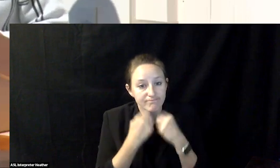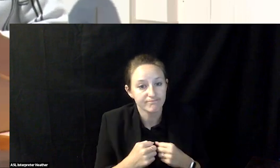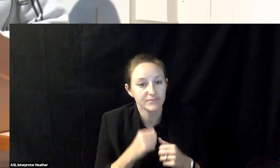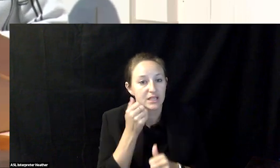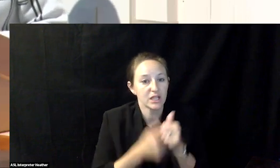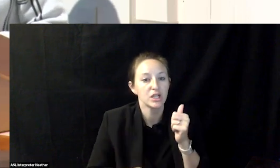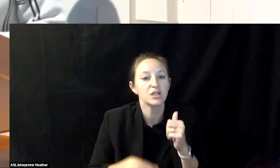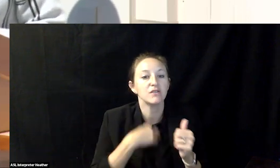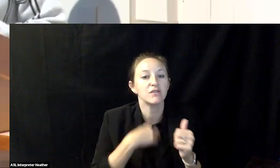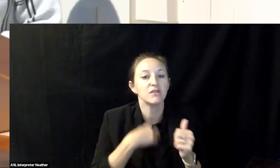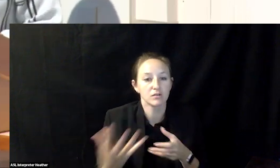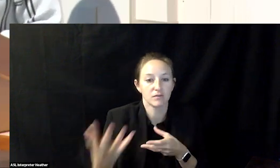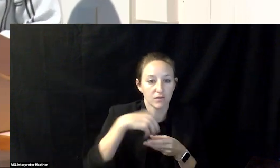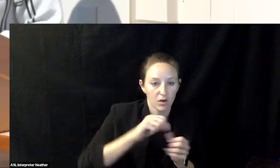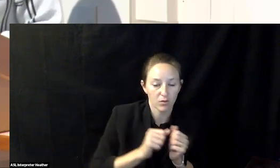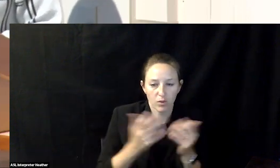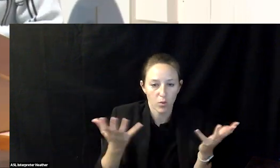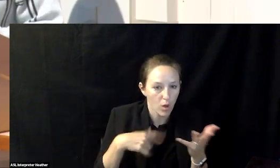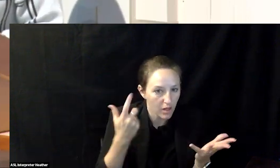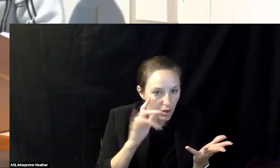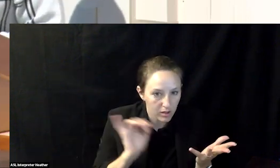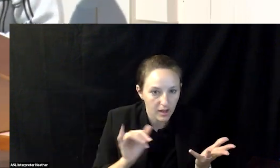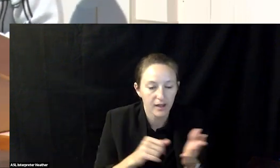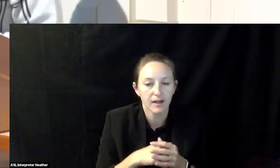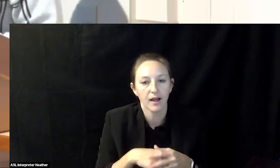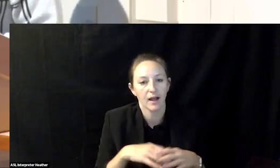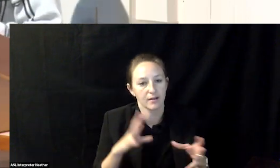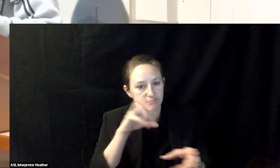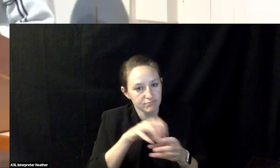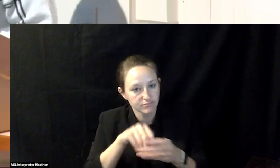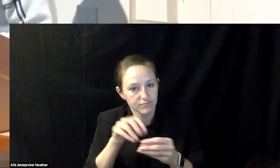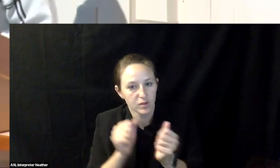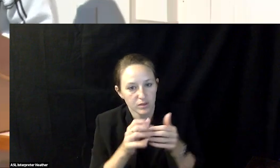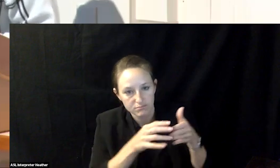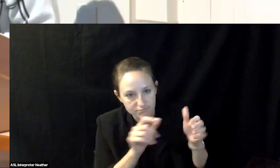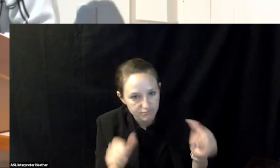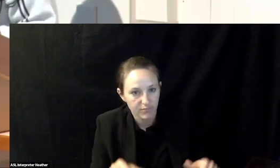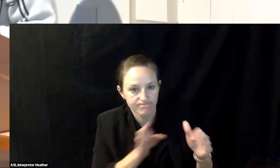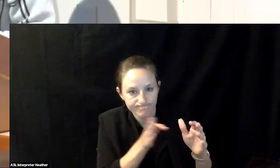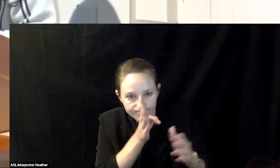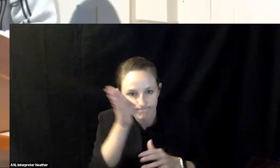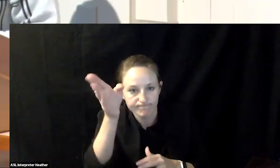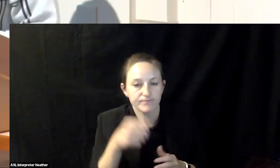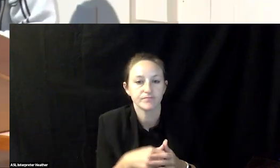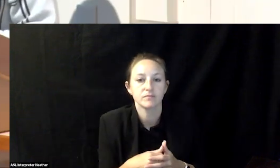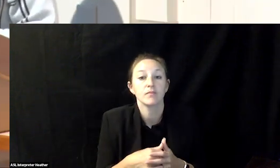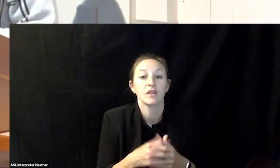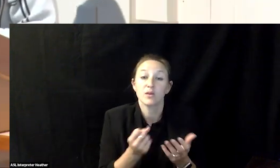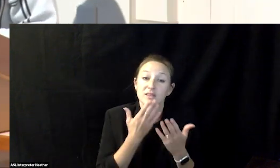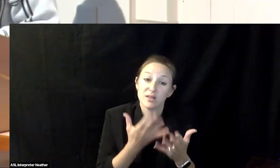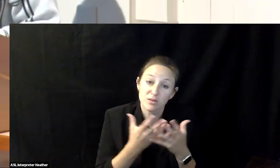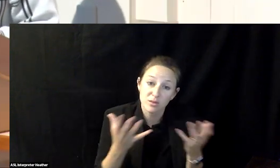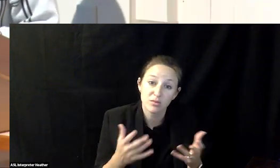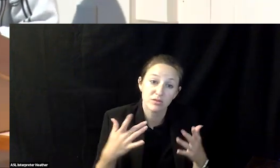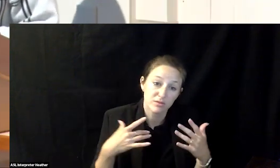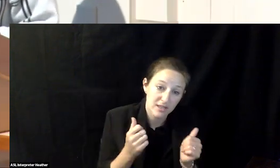the table. So I thank you again for allowing me to be here to celebrate this day with you all, as well as